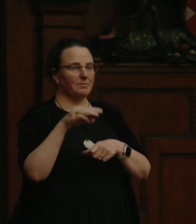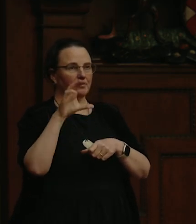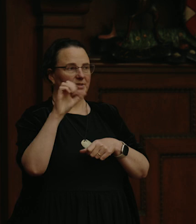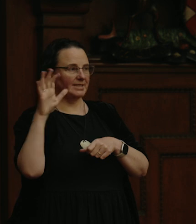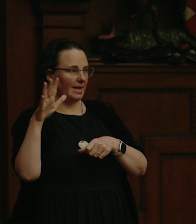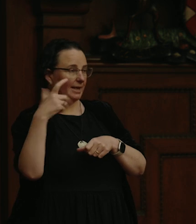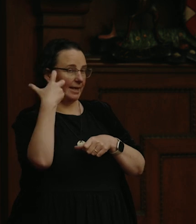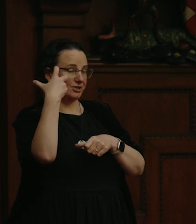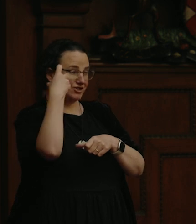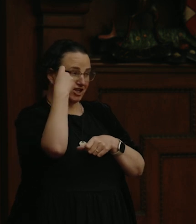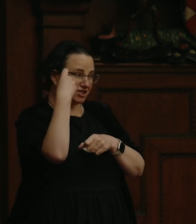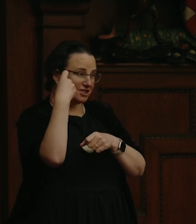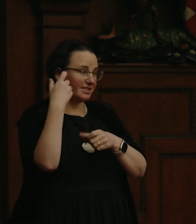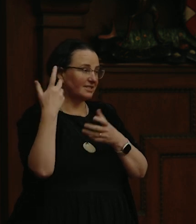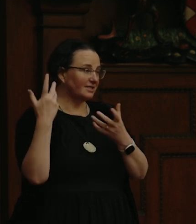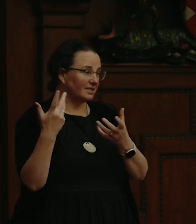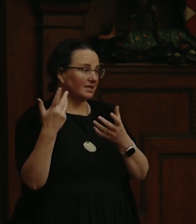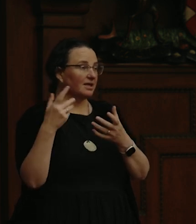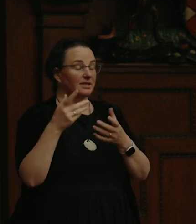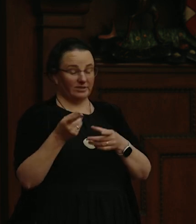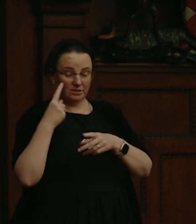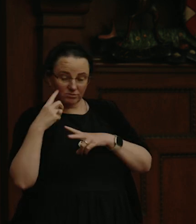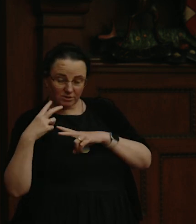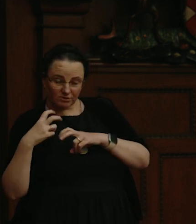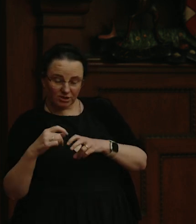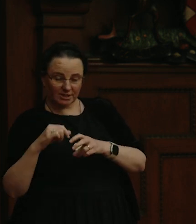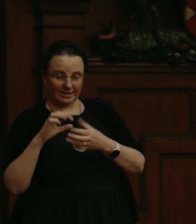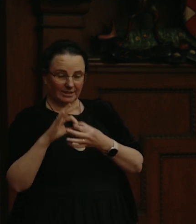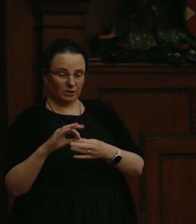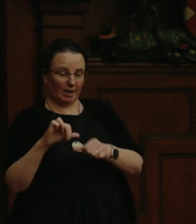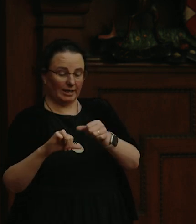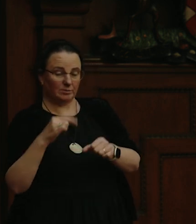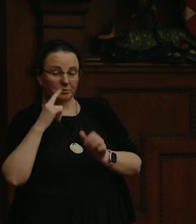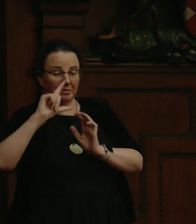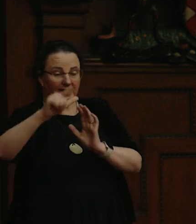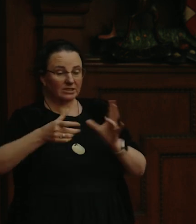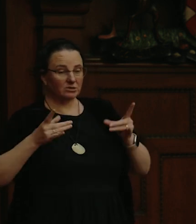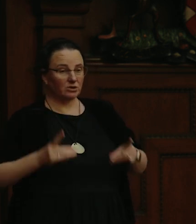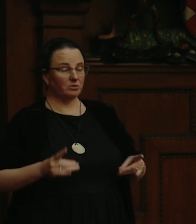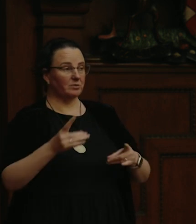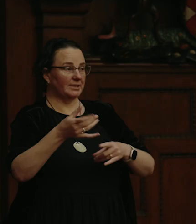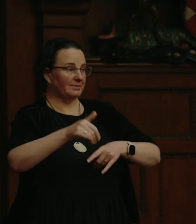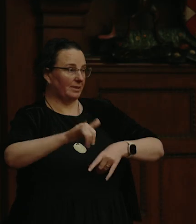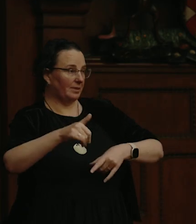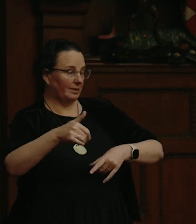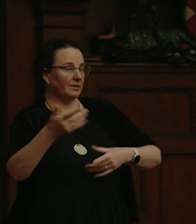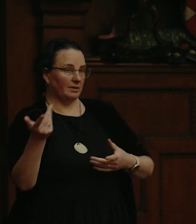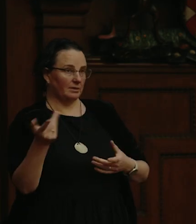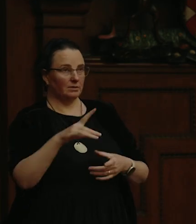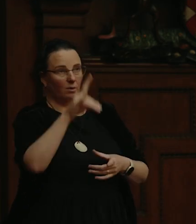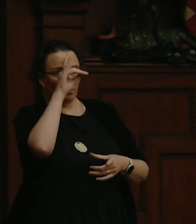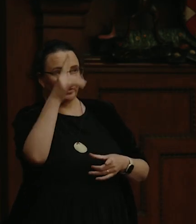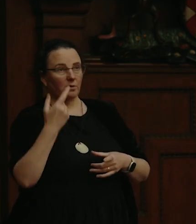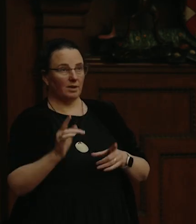those are in early stages, but they've been in animal models. So maybe that's something down the line that hofully would hopefully improve